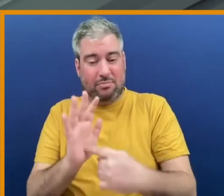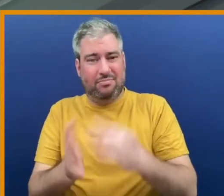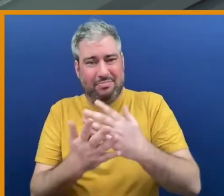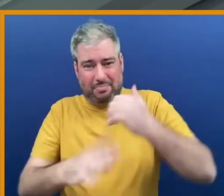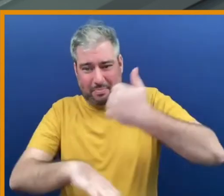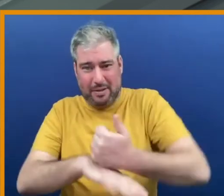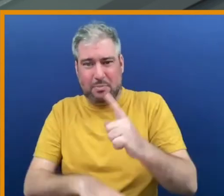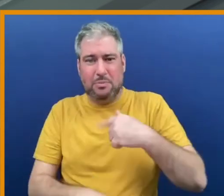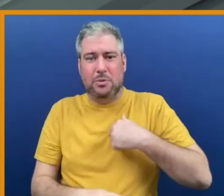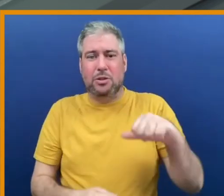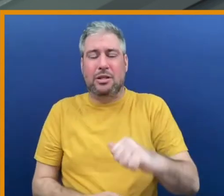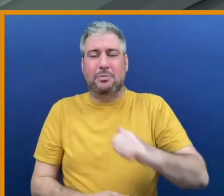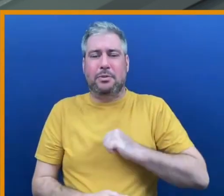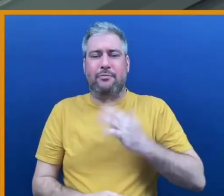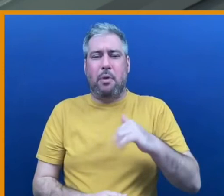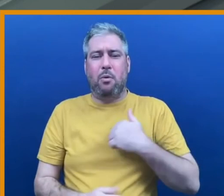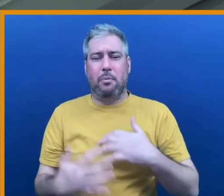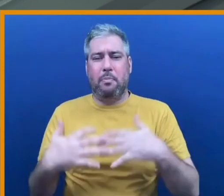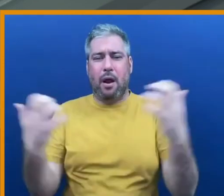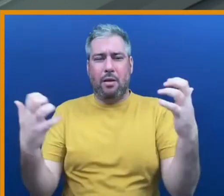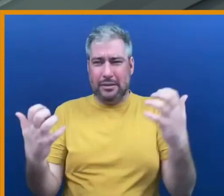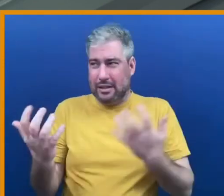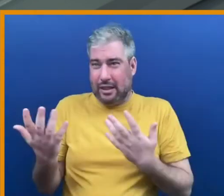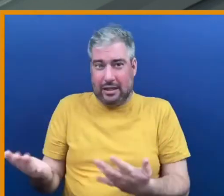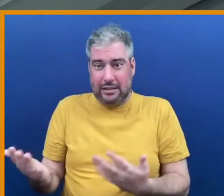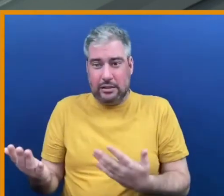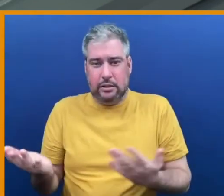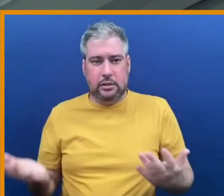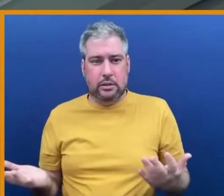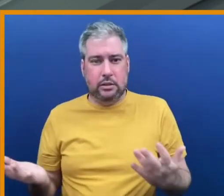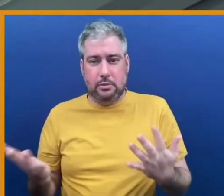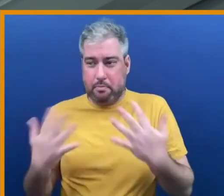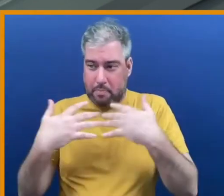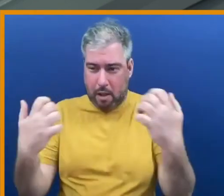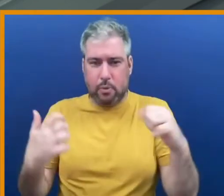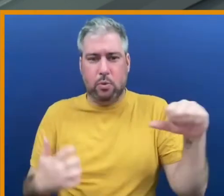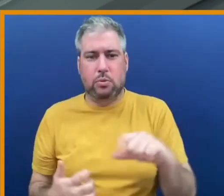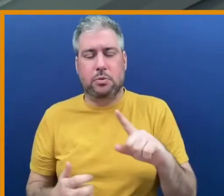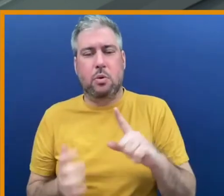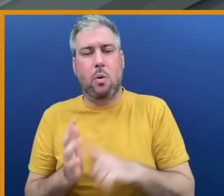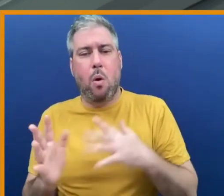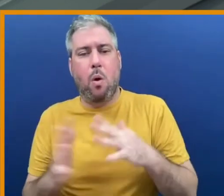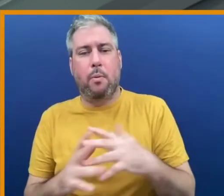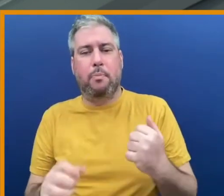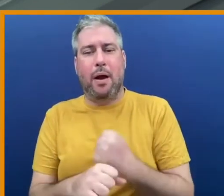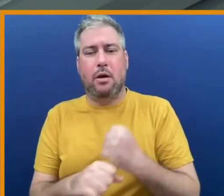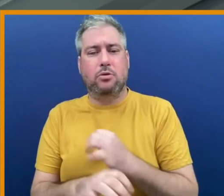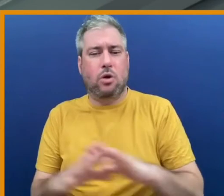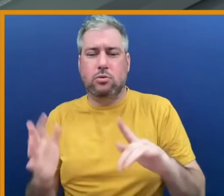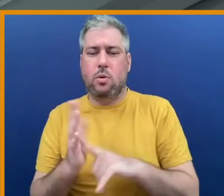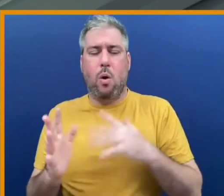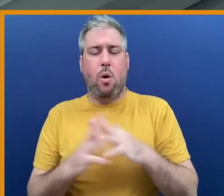that parliamentarians should be lawmakers, not lawbreakers. We moved on to Matt McLaren